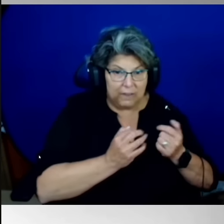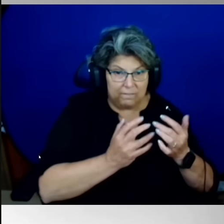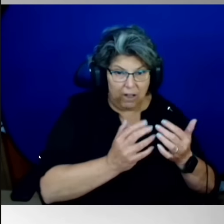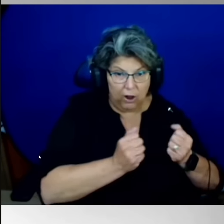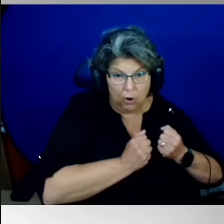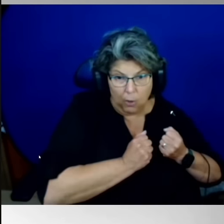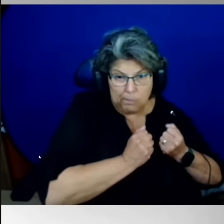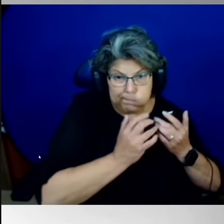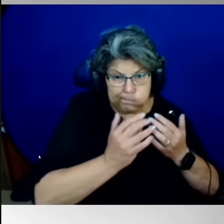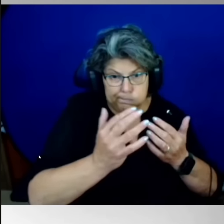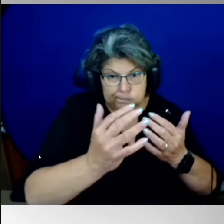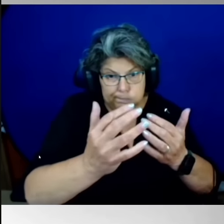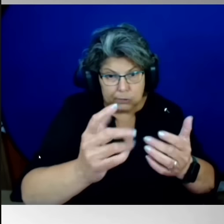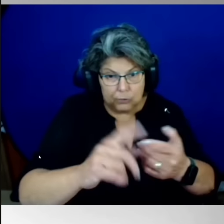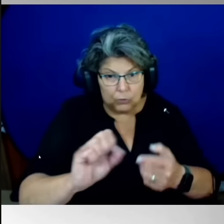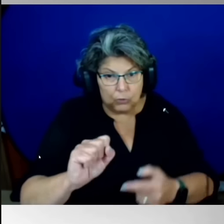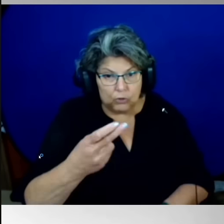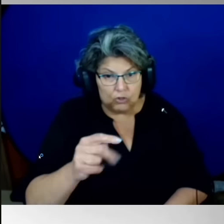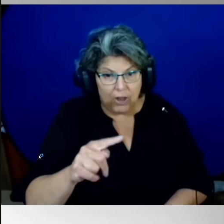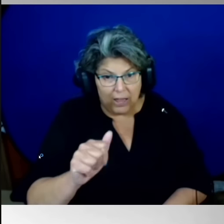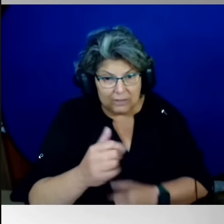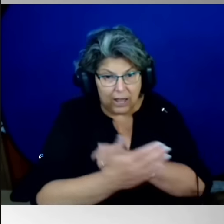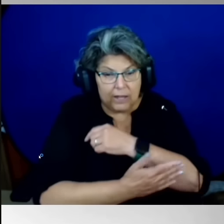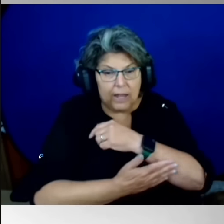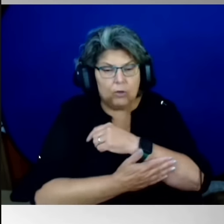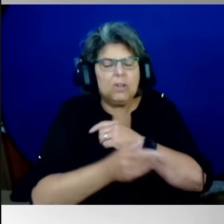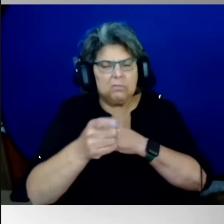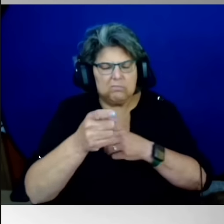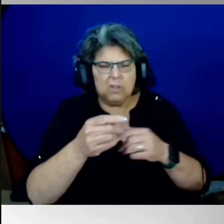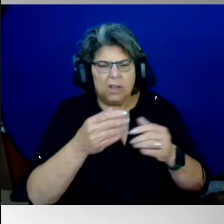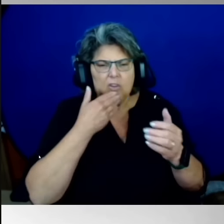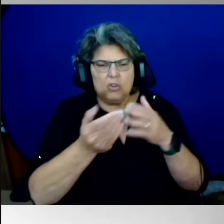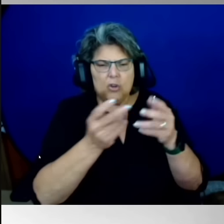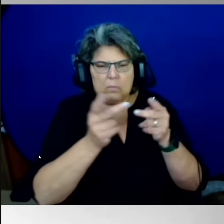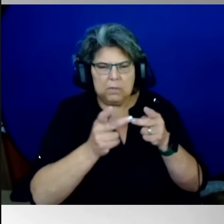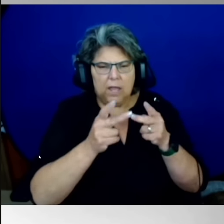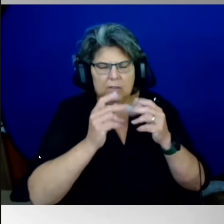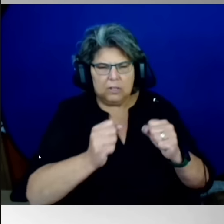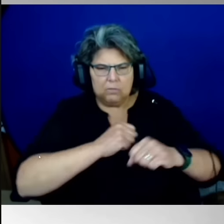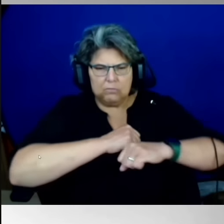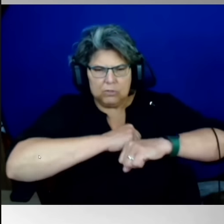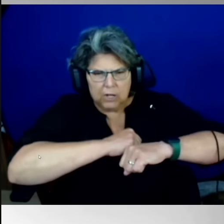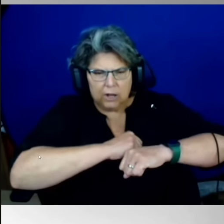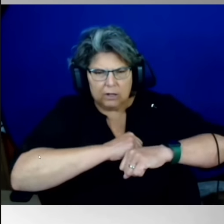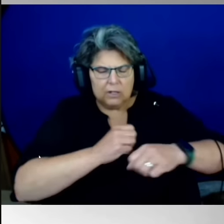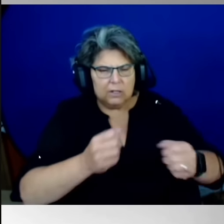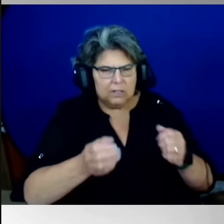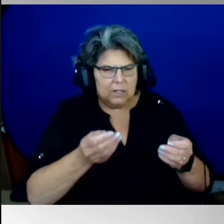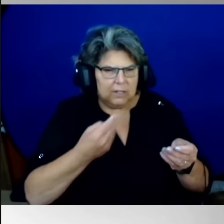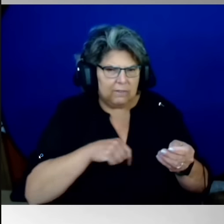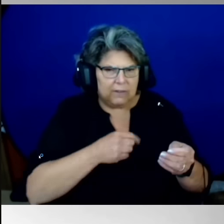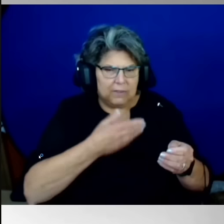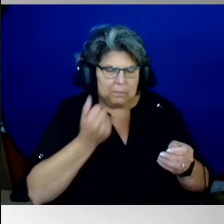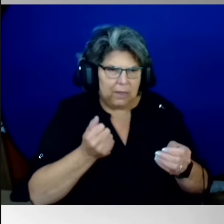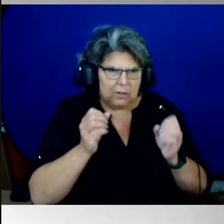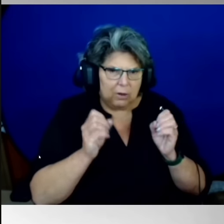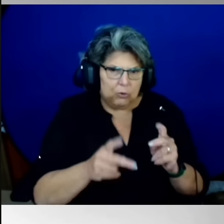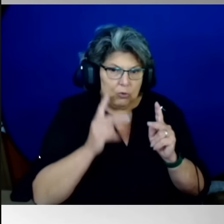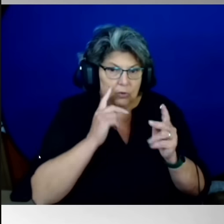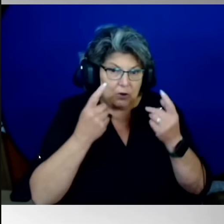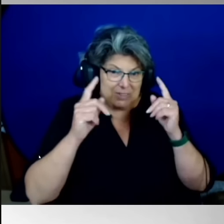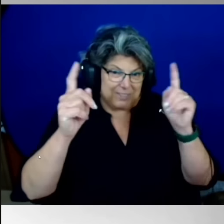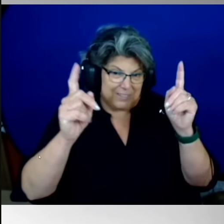Shasta County, that we have a really good area that we can make a stand and give us the best option of success in combating the fire.